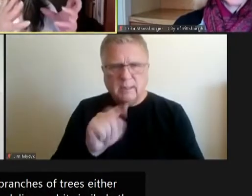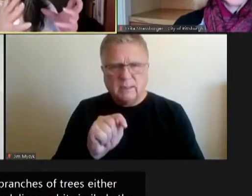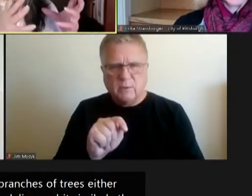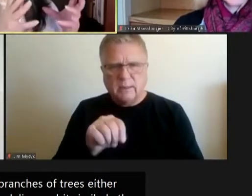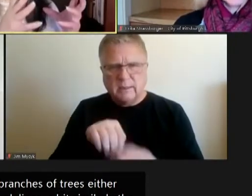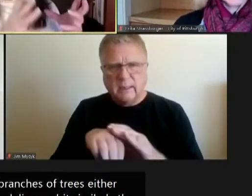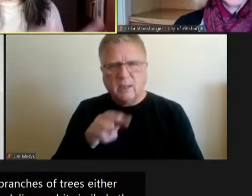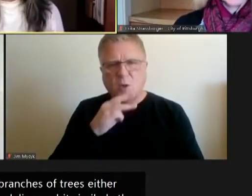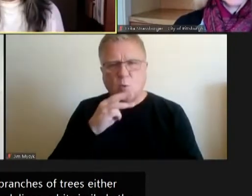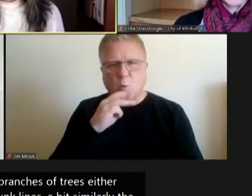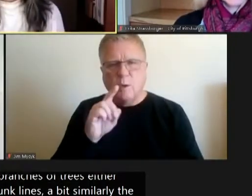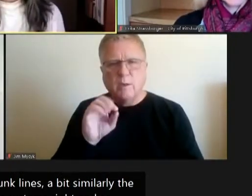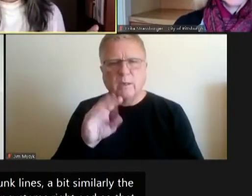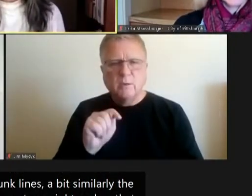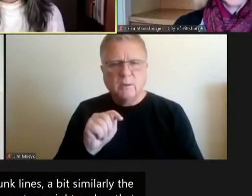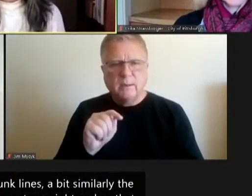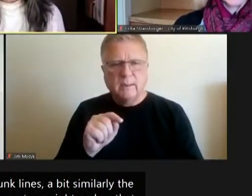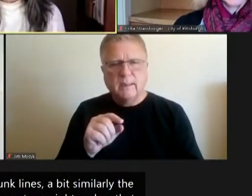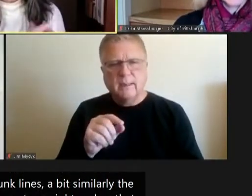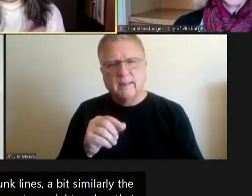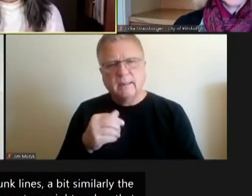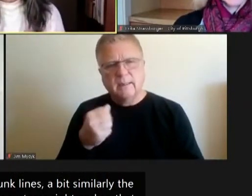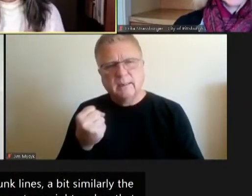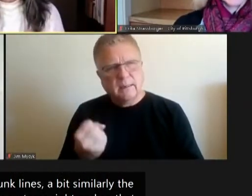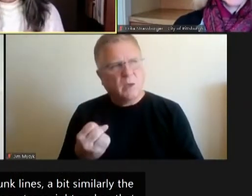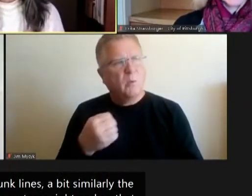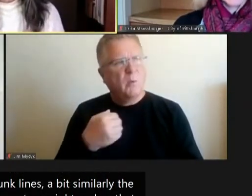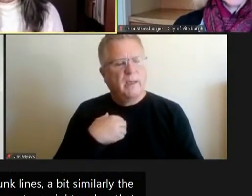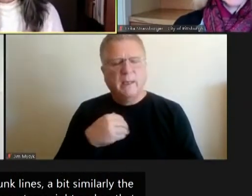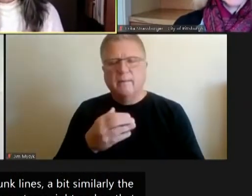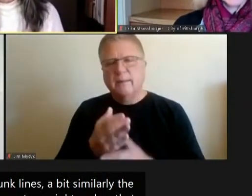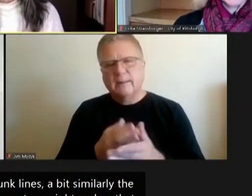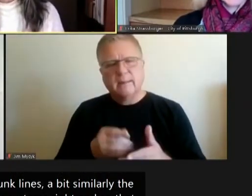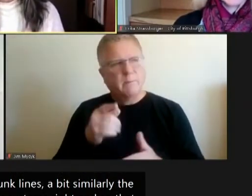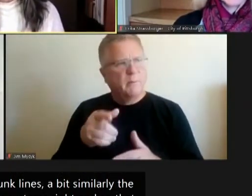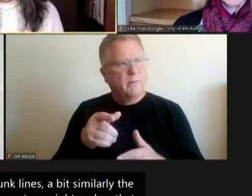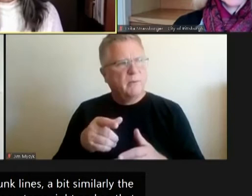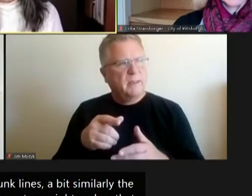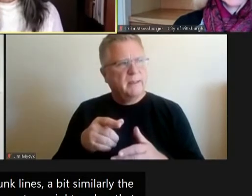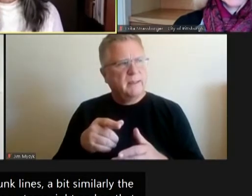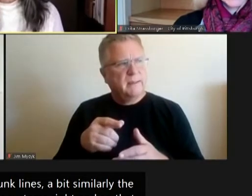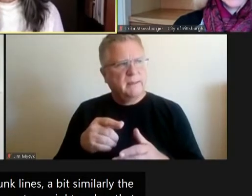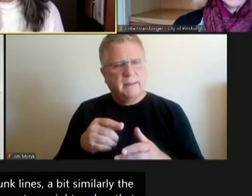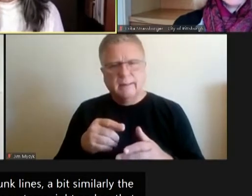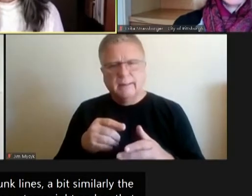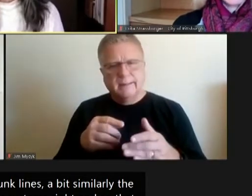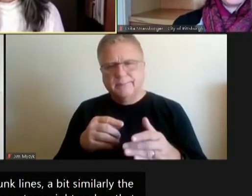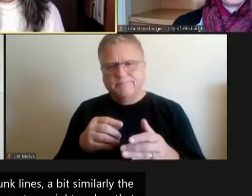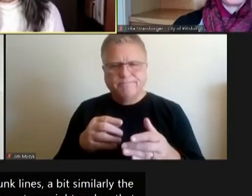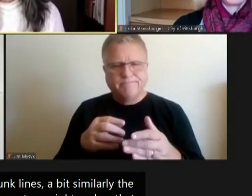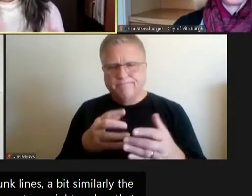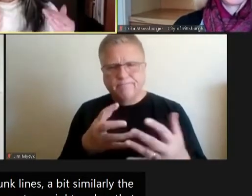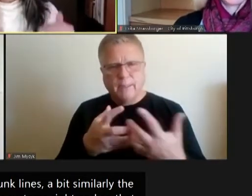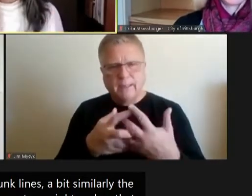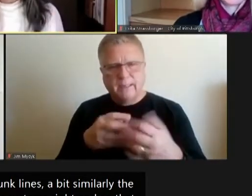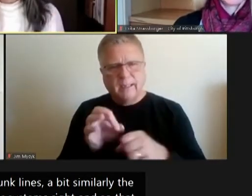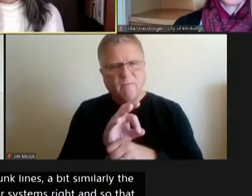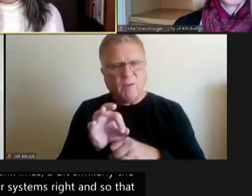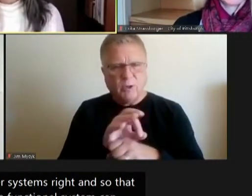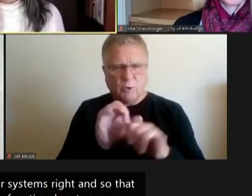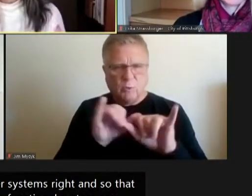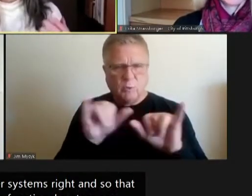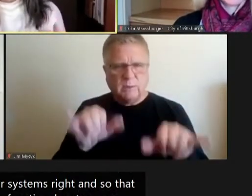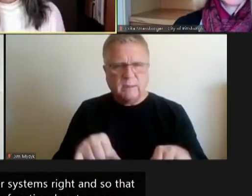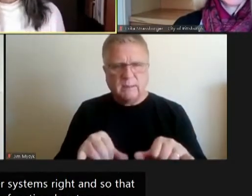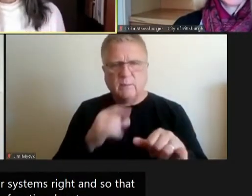And so that we get some of these up to a functional system can really bring